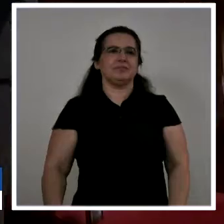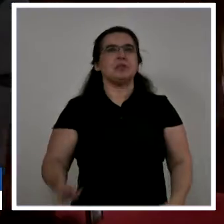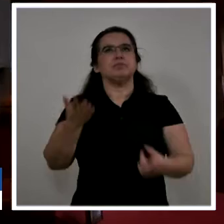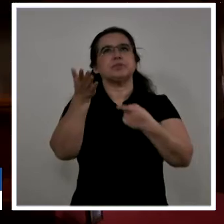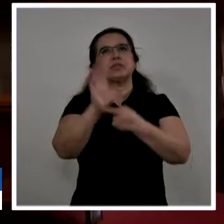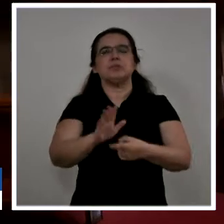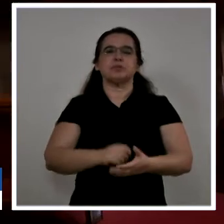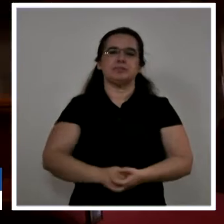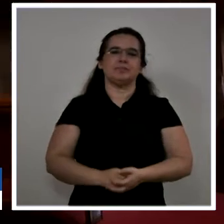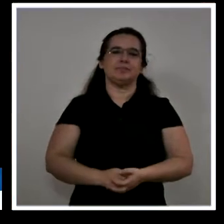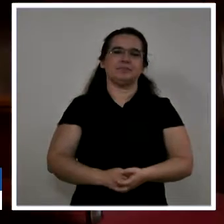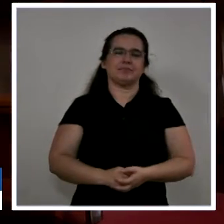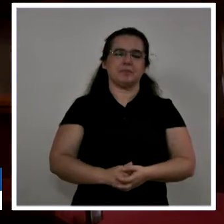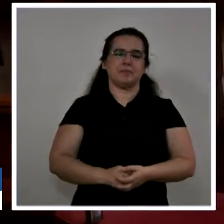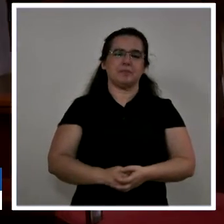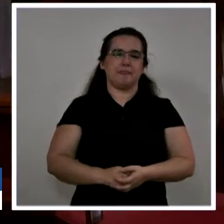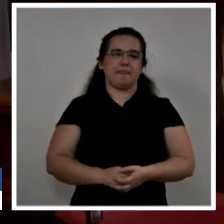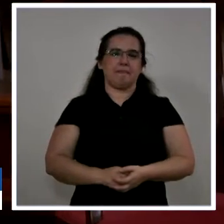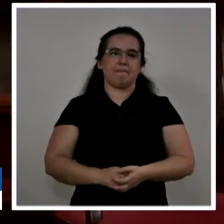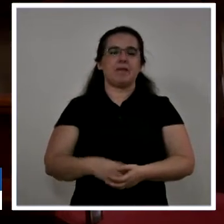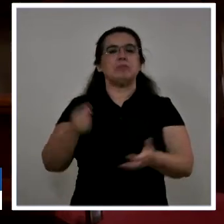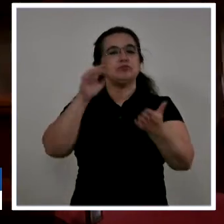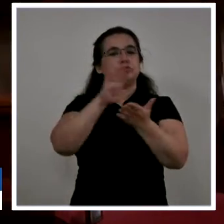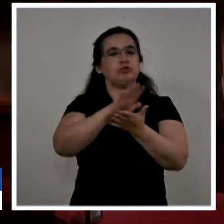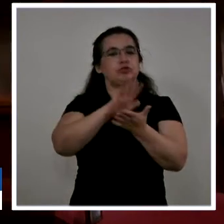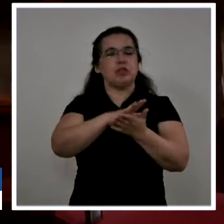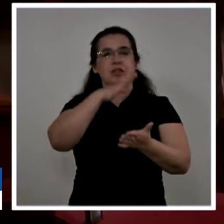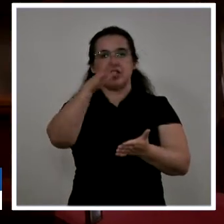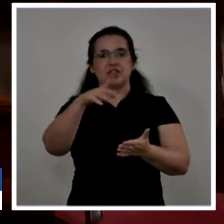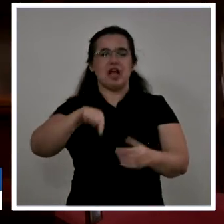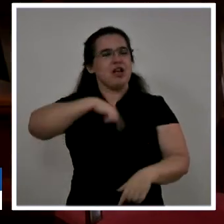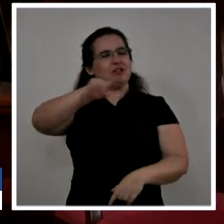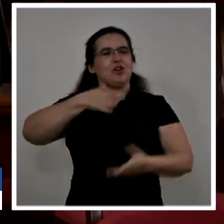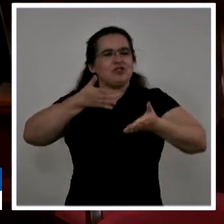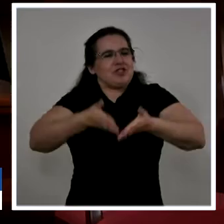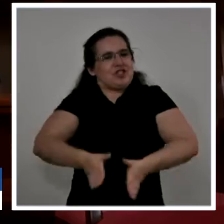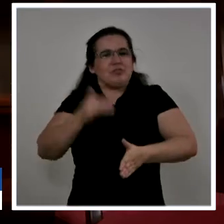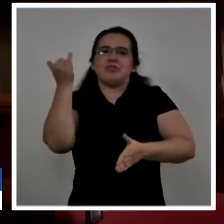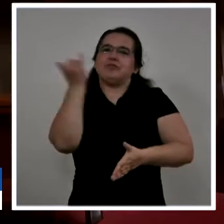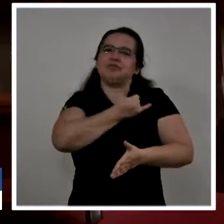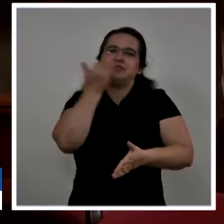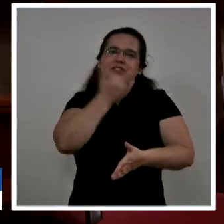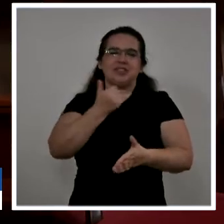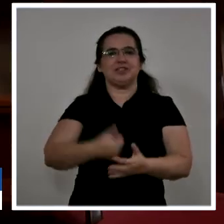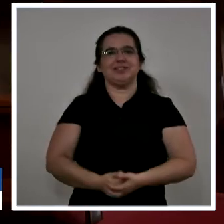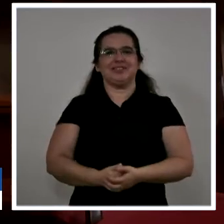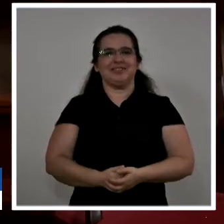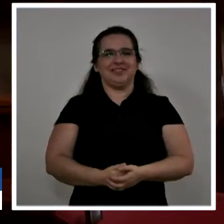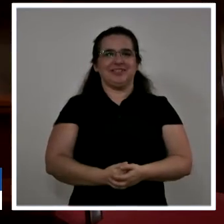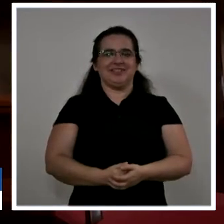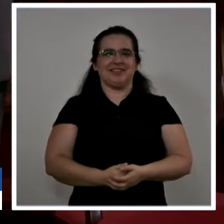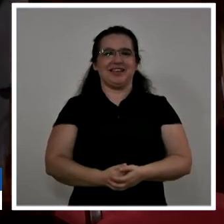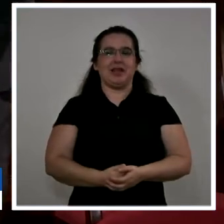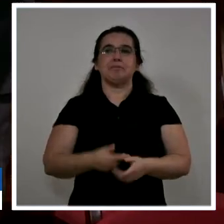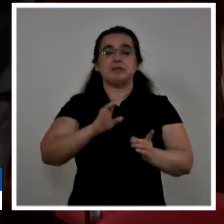exemplo, alguém que este artigo diz, já nascemos felizes. Born to be bad. Genetic research says maybe.